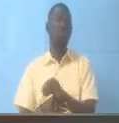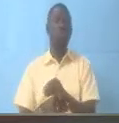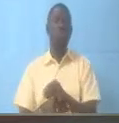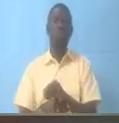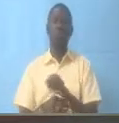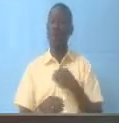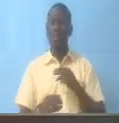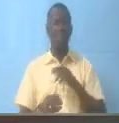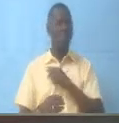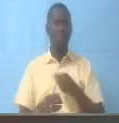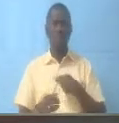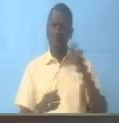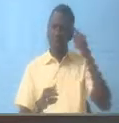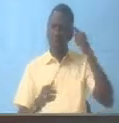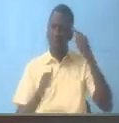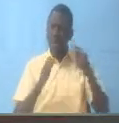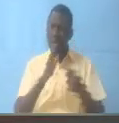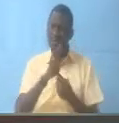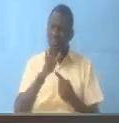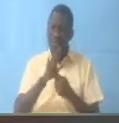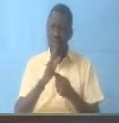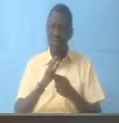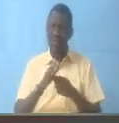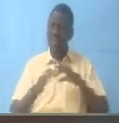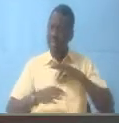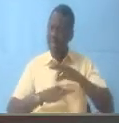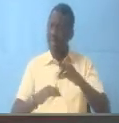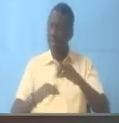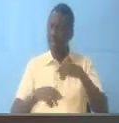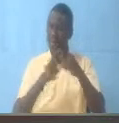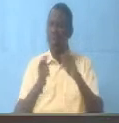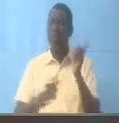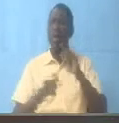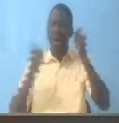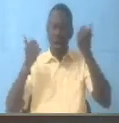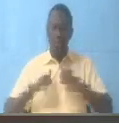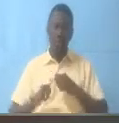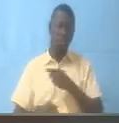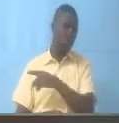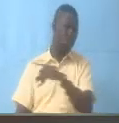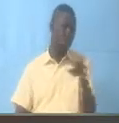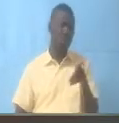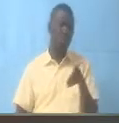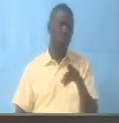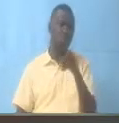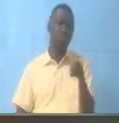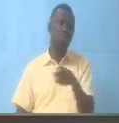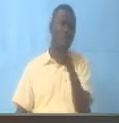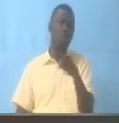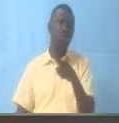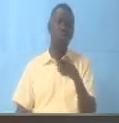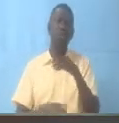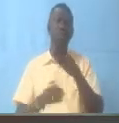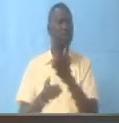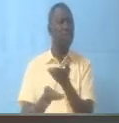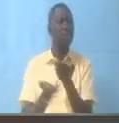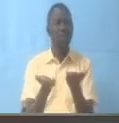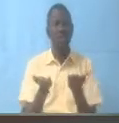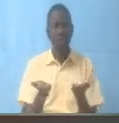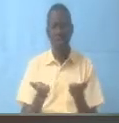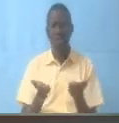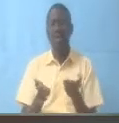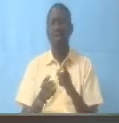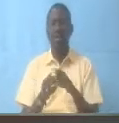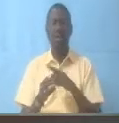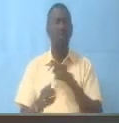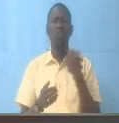about the fate of those children, about what happened, and to ensure that it never happens again in the Gambia. Def nañ ko de ndax ñun li